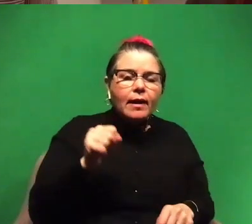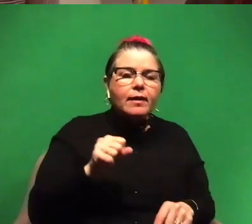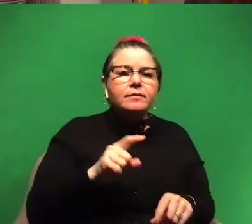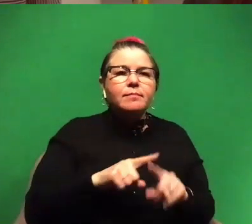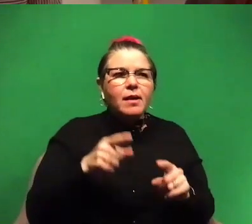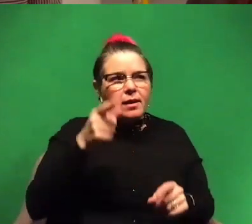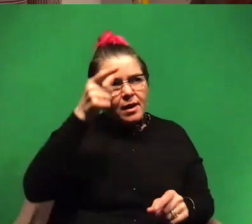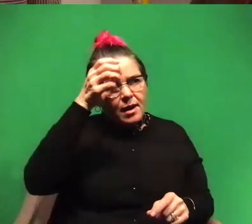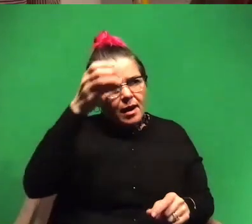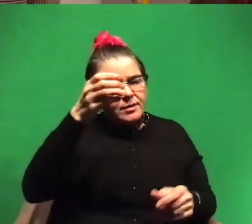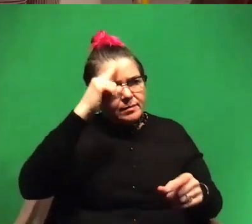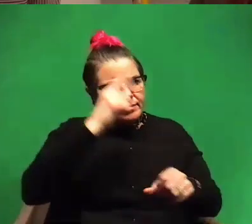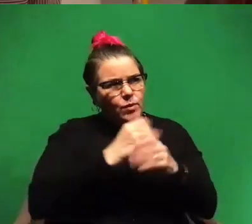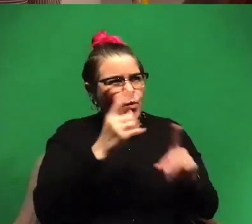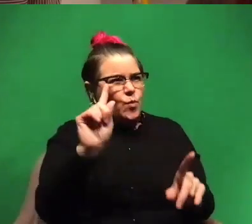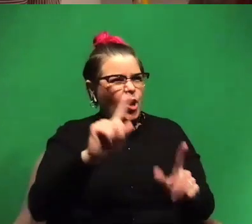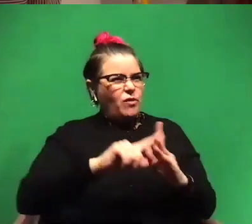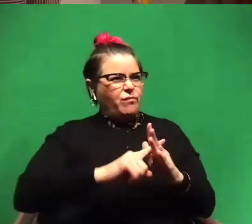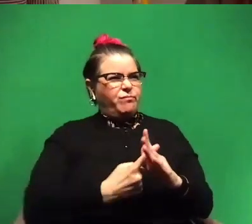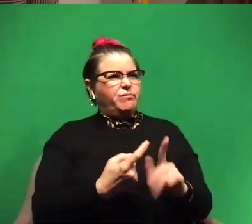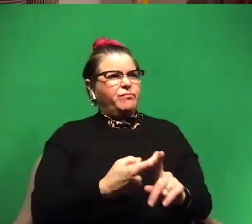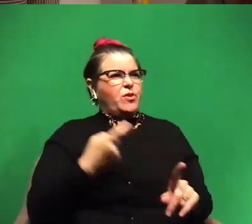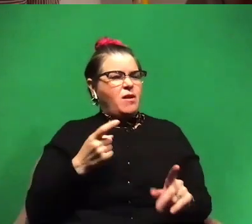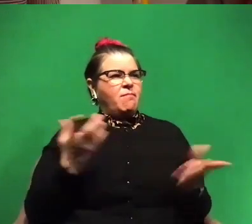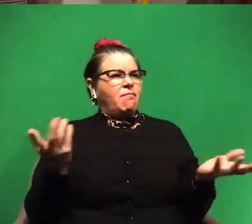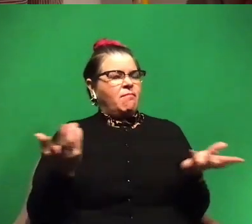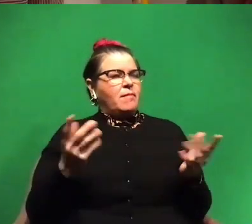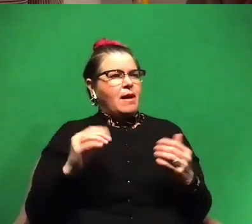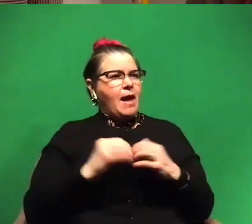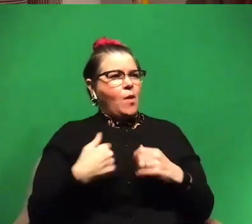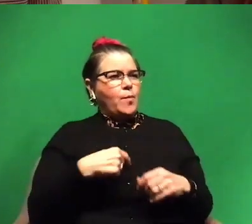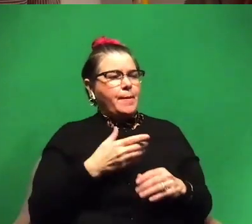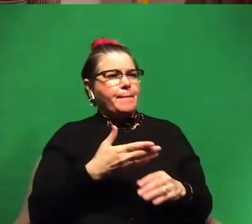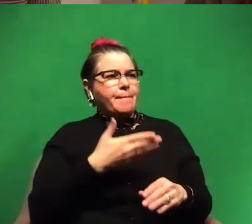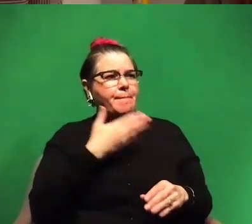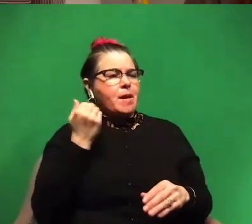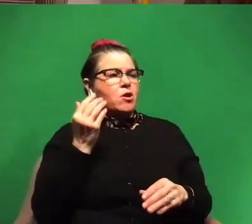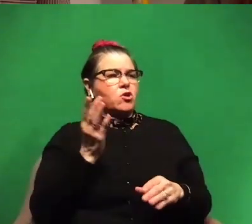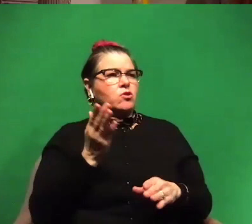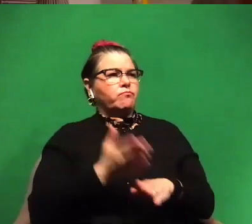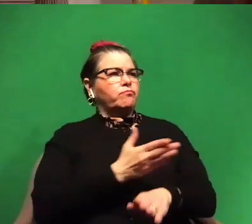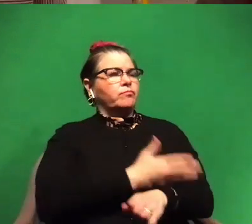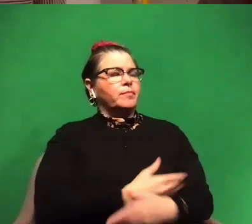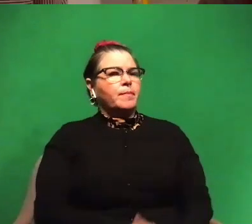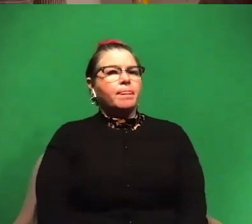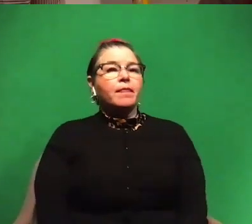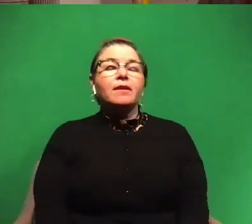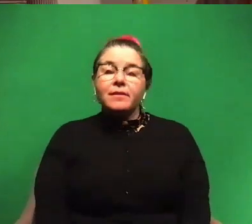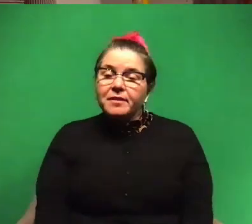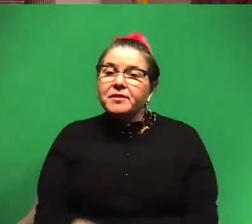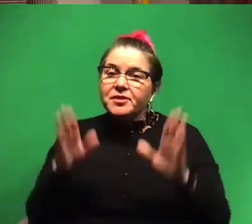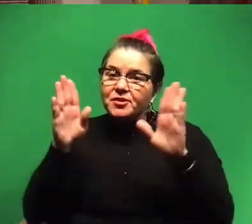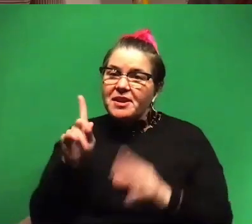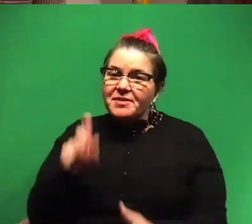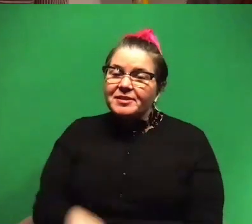concept of where the stuff's coming from, and like how can we be better citizens in that regard? That's a great question.